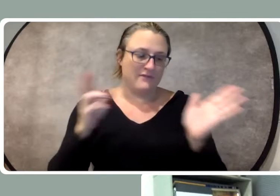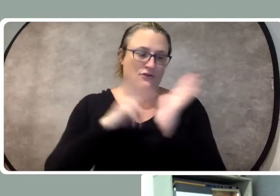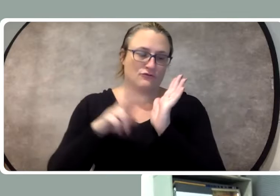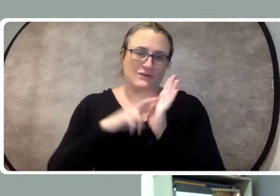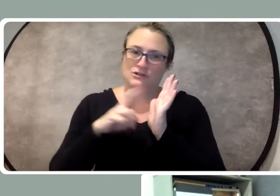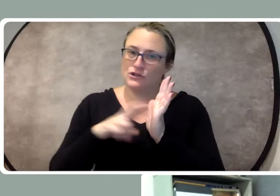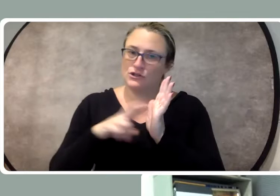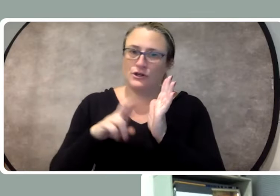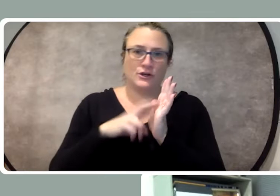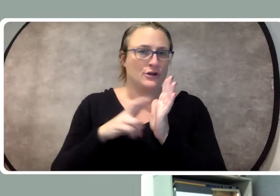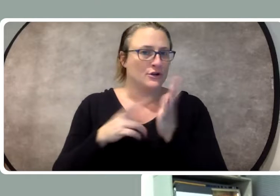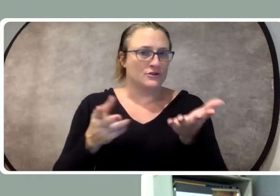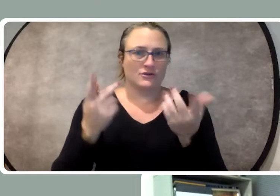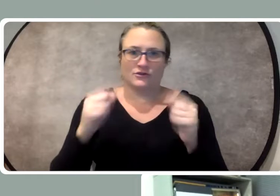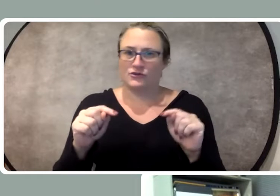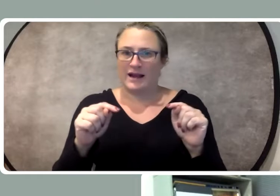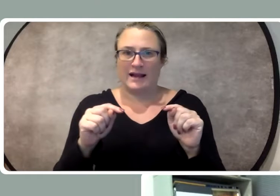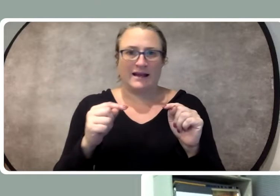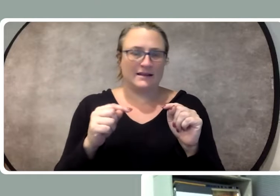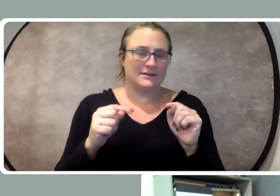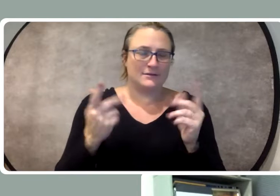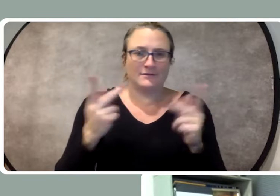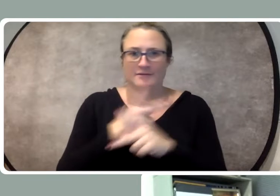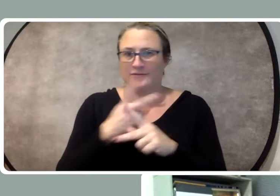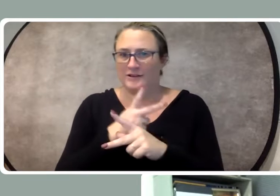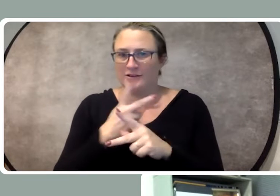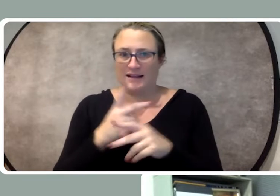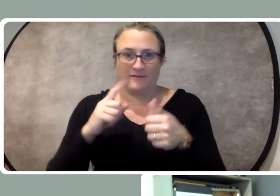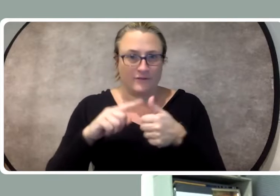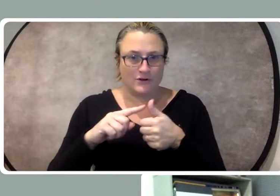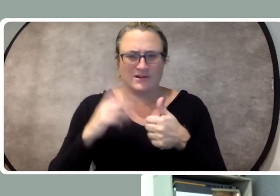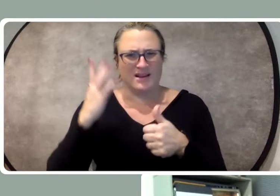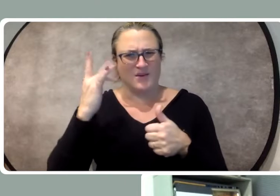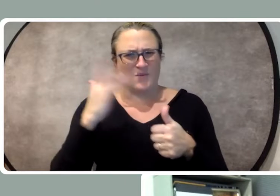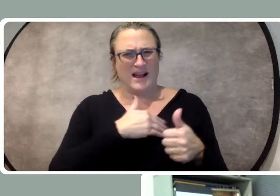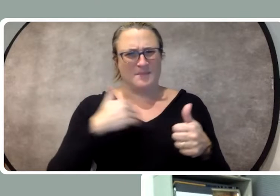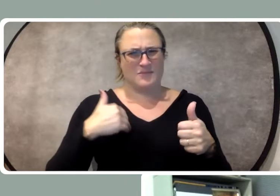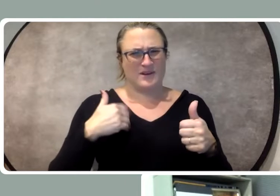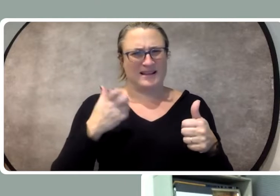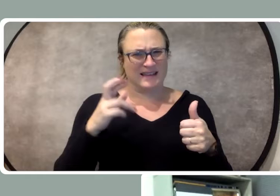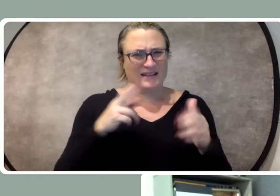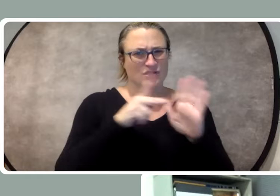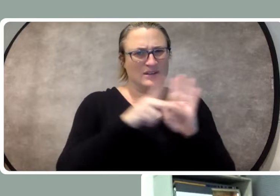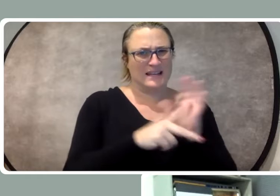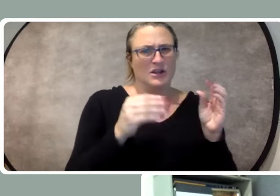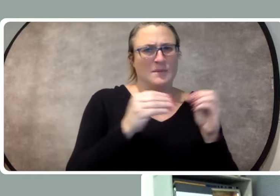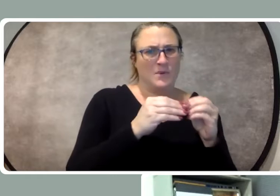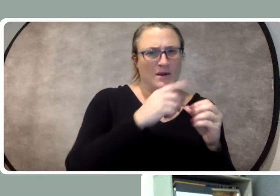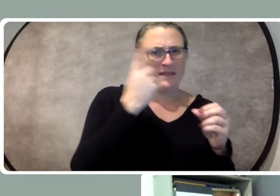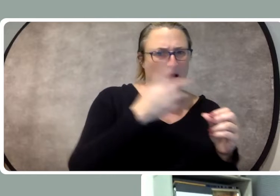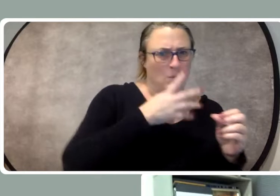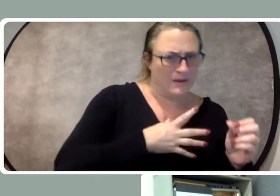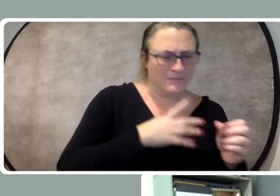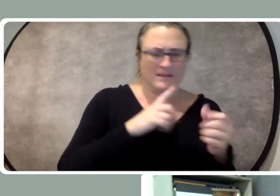to identify, first of all, why is breast cancer more deadly in Black women? Why do Black women